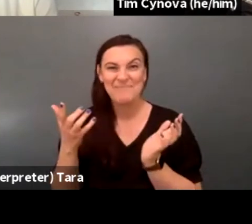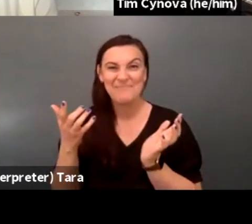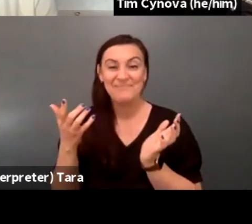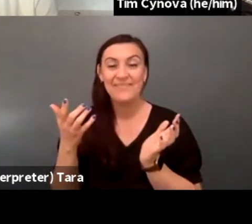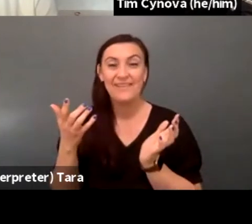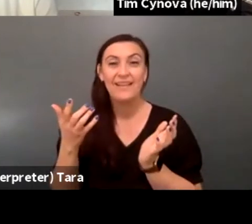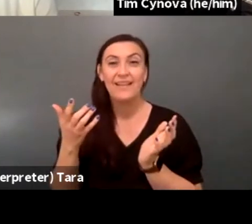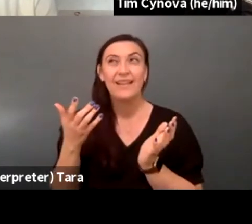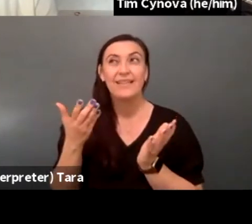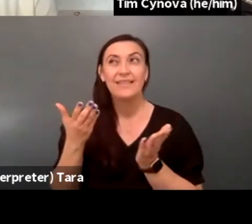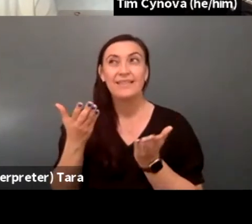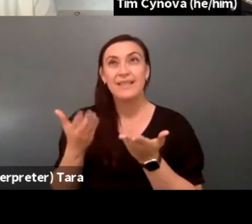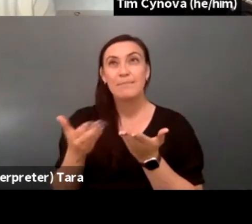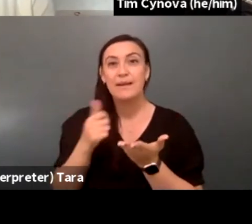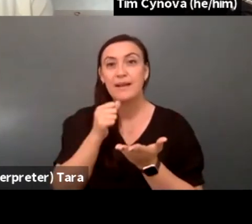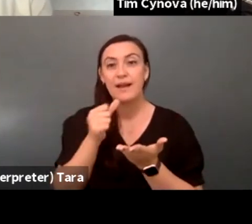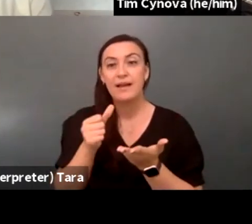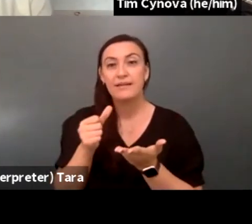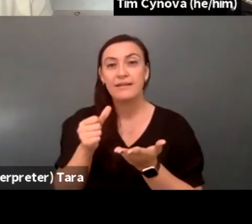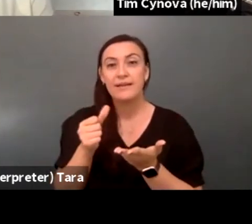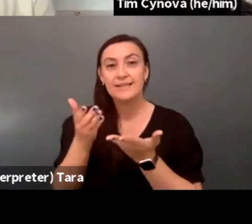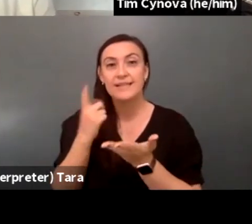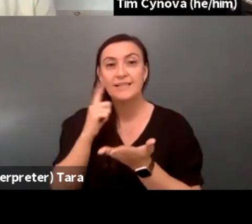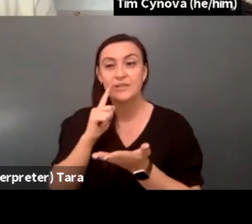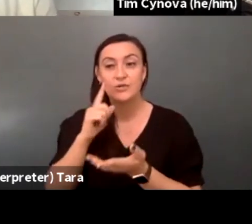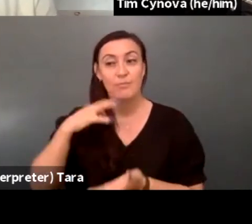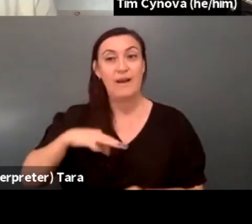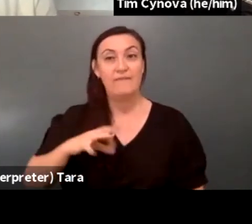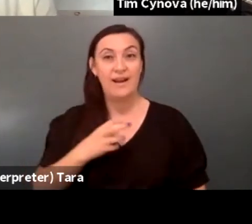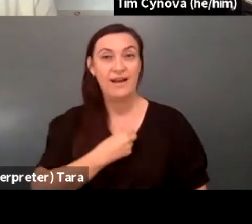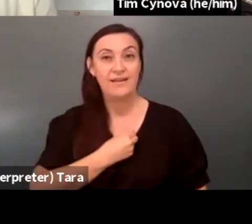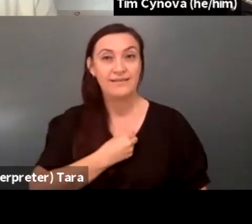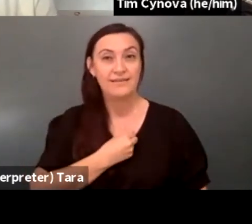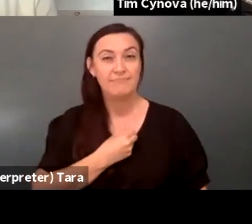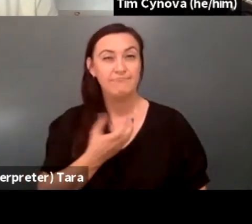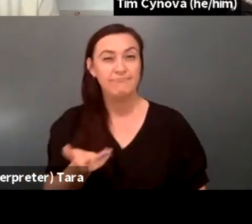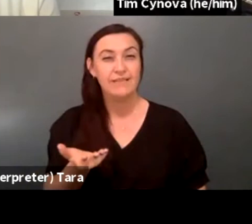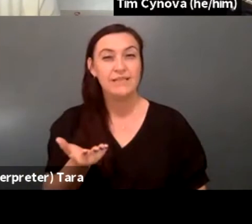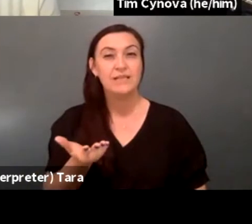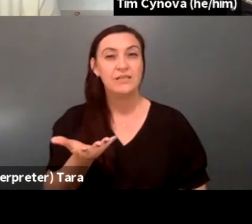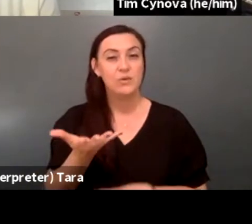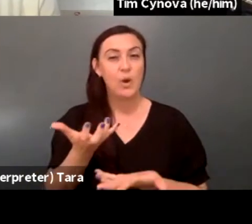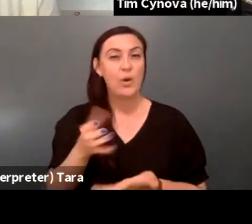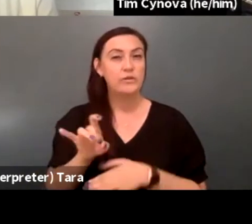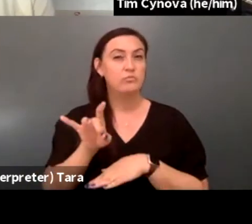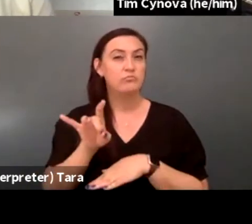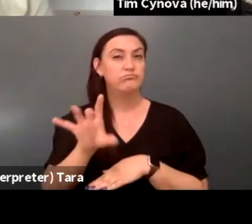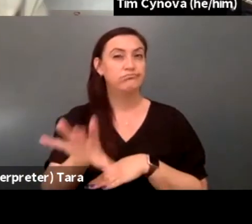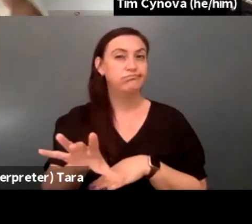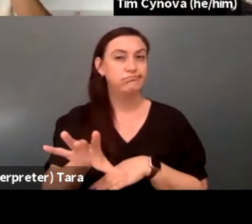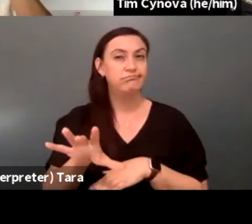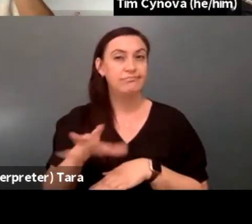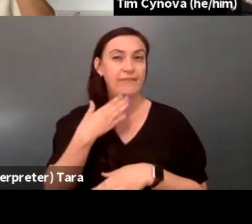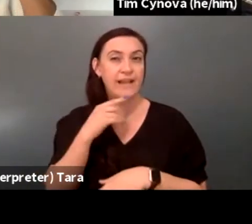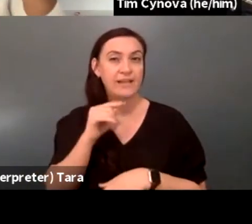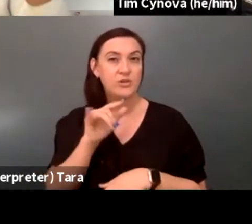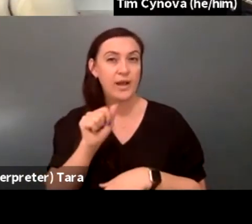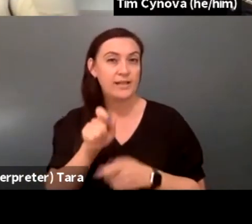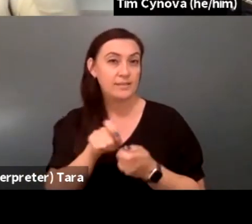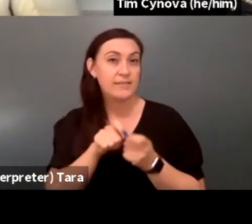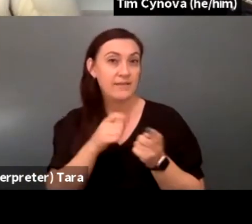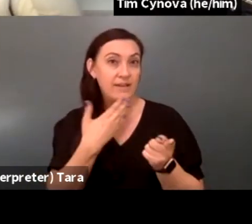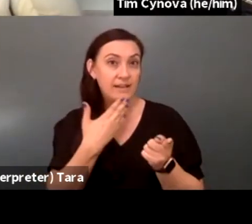don't necessarily exist for our benefit. So, and I do want to thank Toya specifically